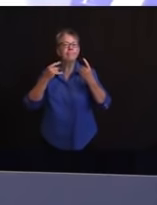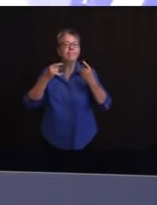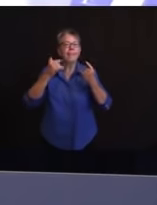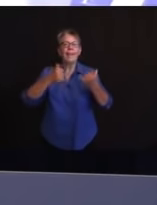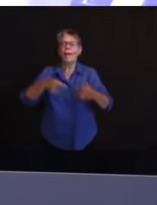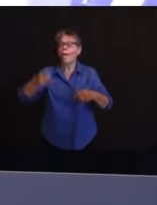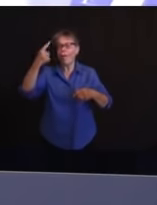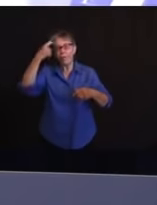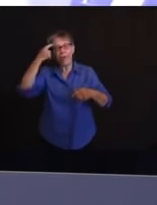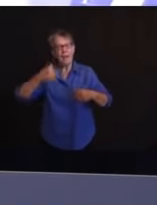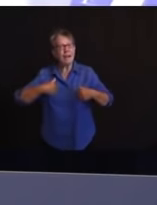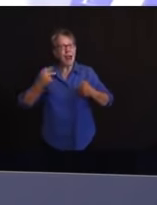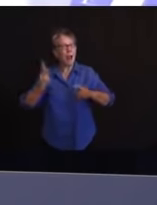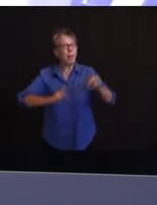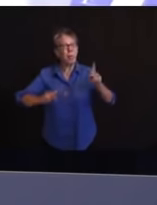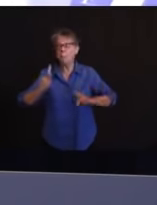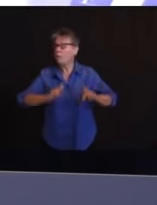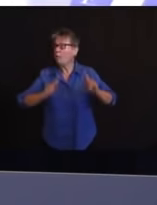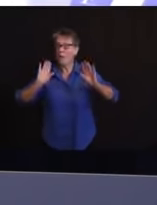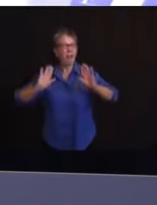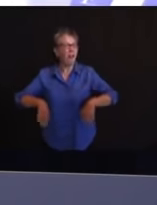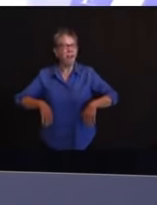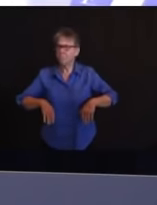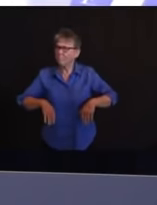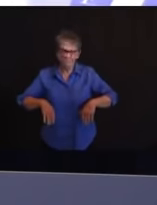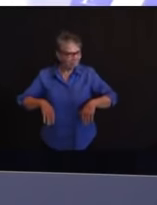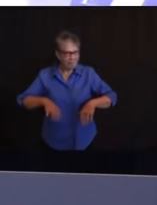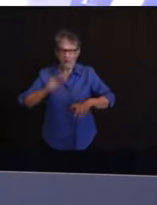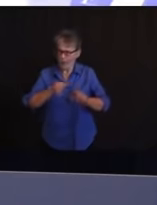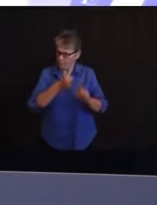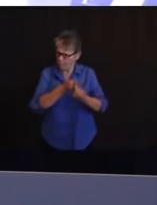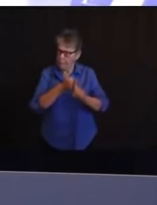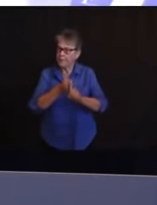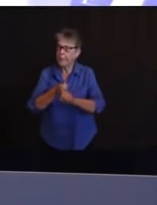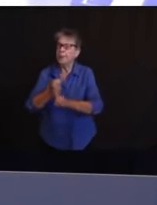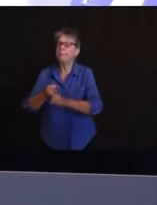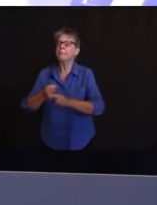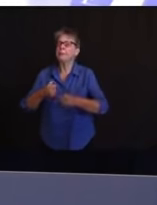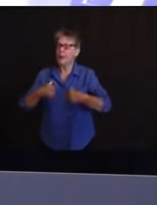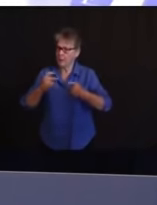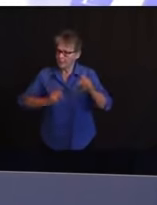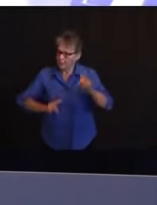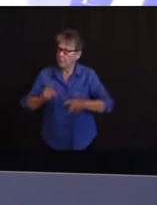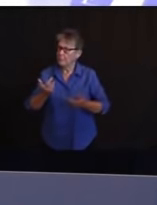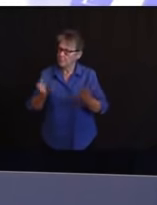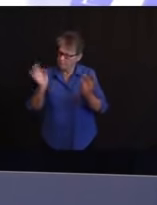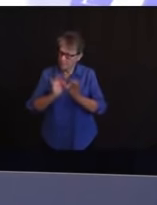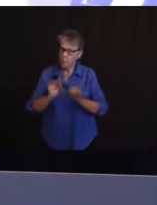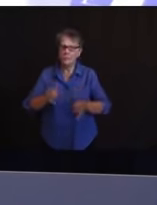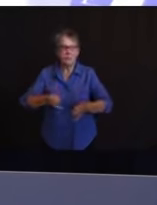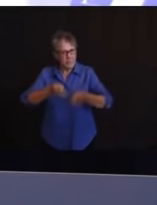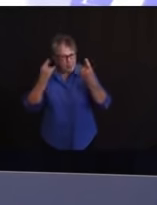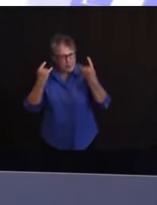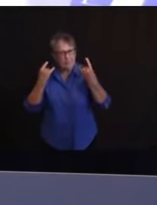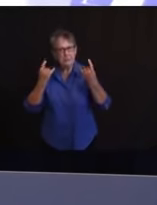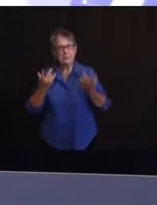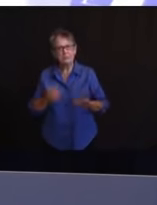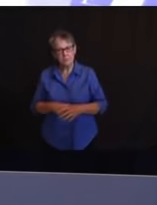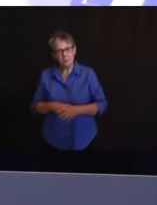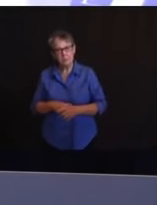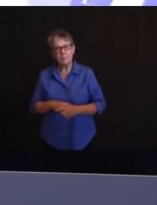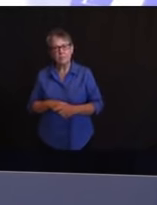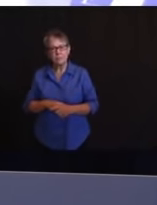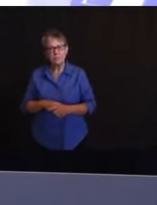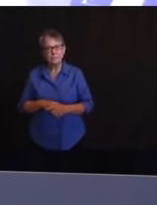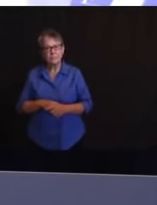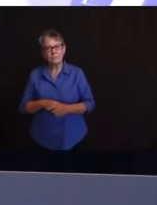immune to COVID-19. In fact, young adults in New Jersey are the fastest growing group